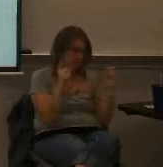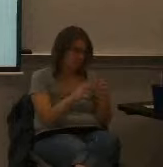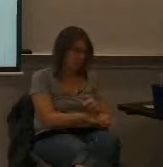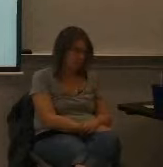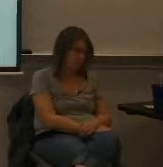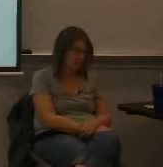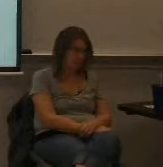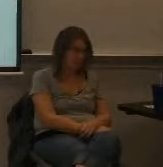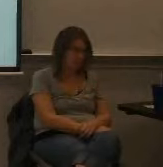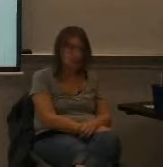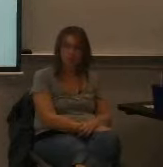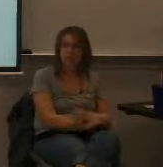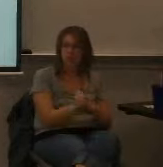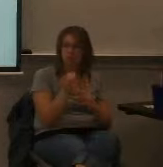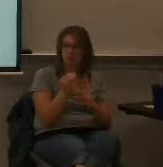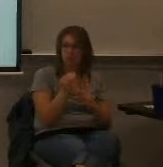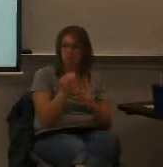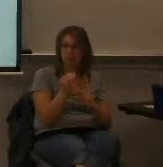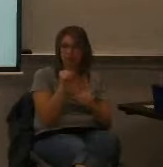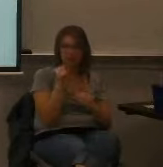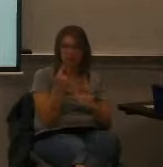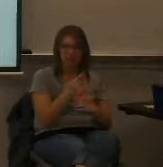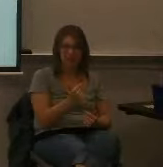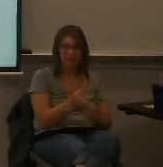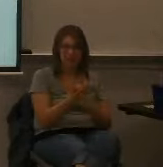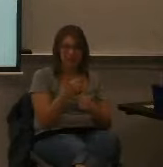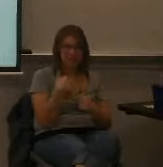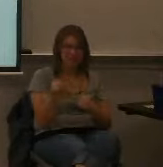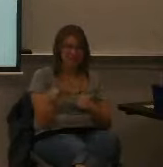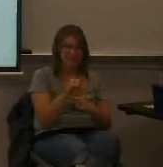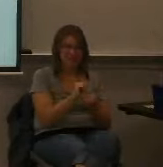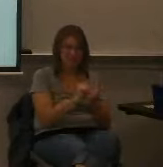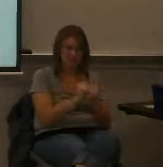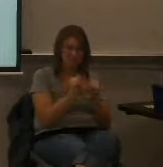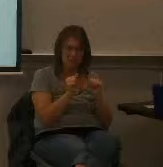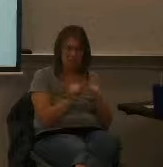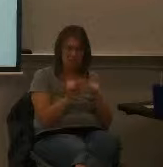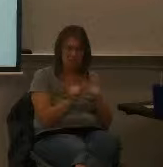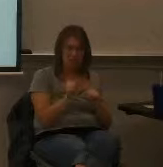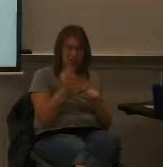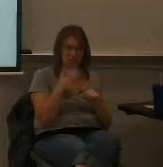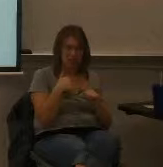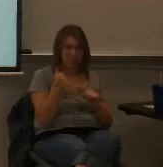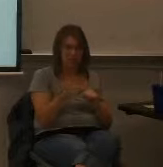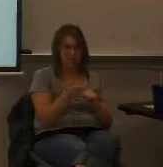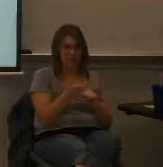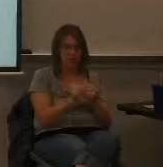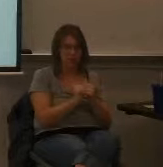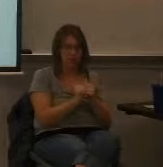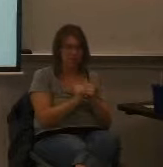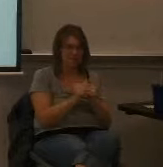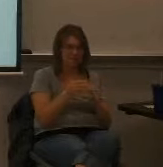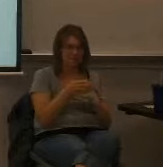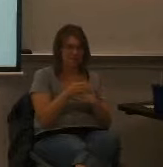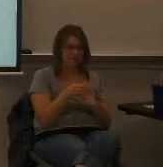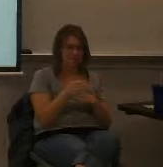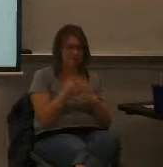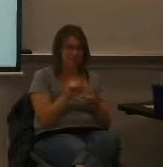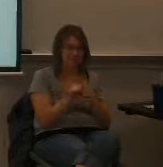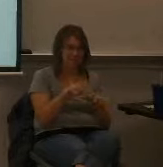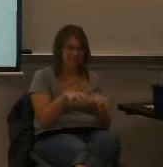system. And since not all organisms have the same competitive ability, you'll just have a few competitive dominants that take